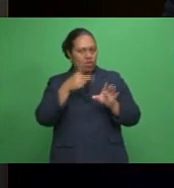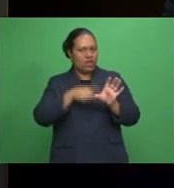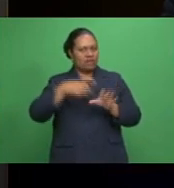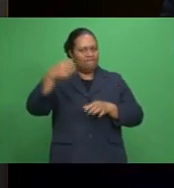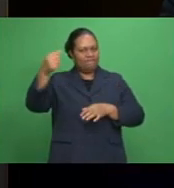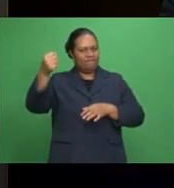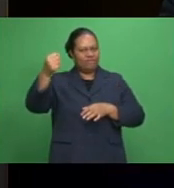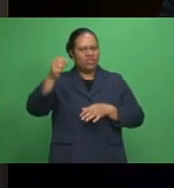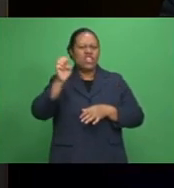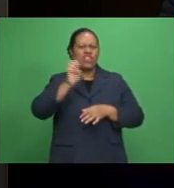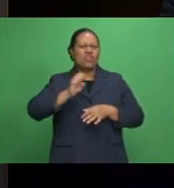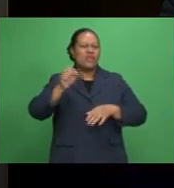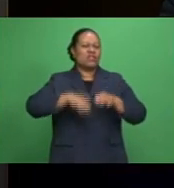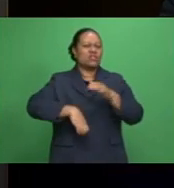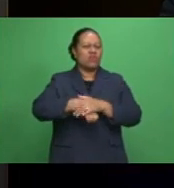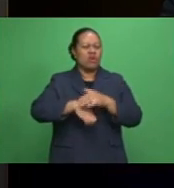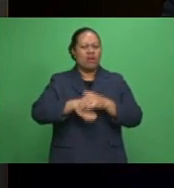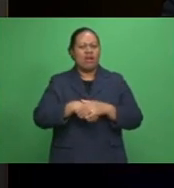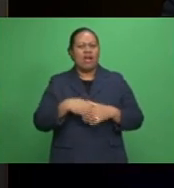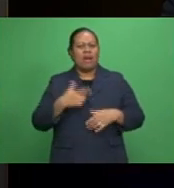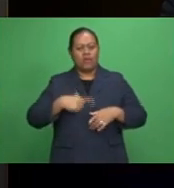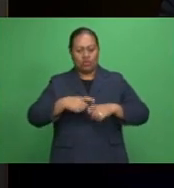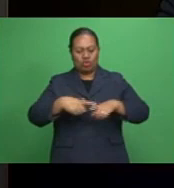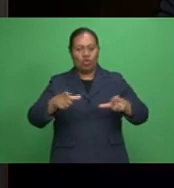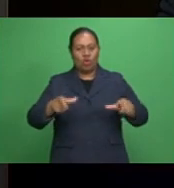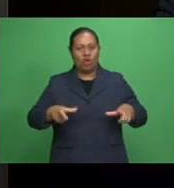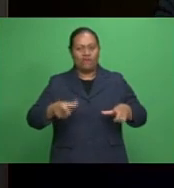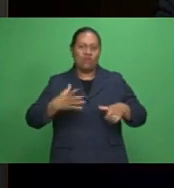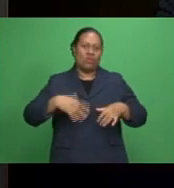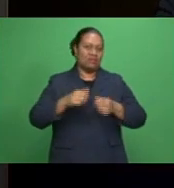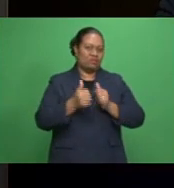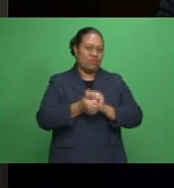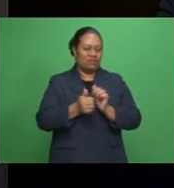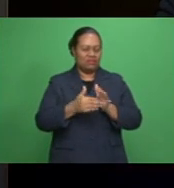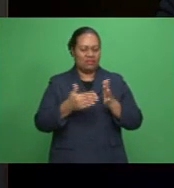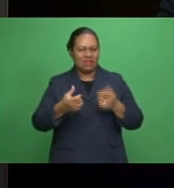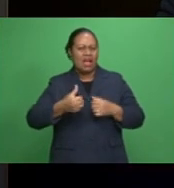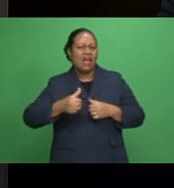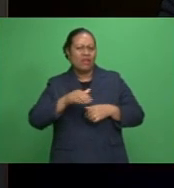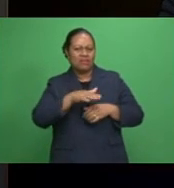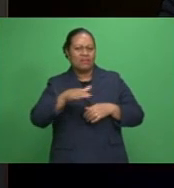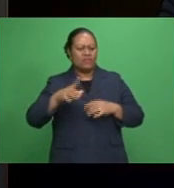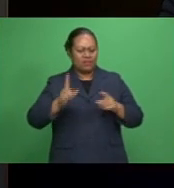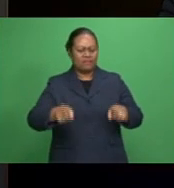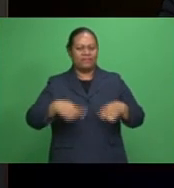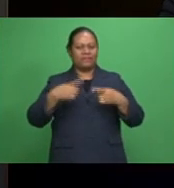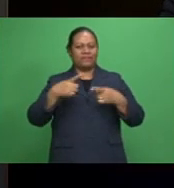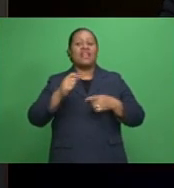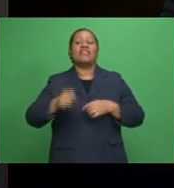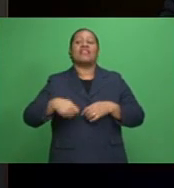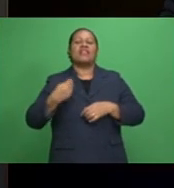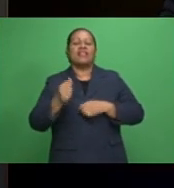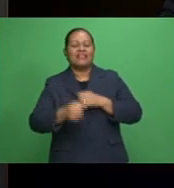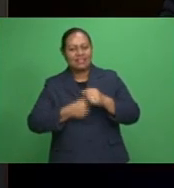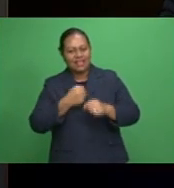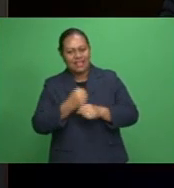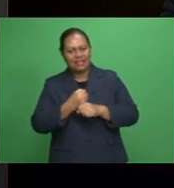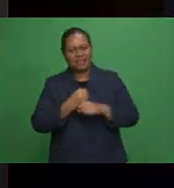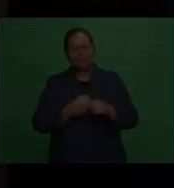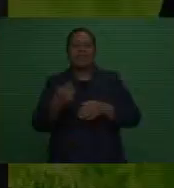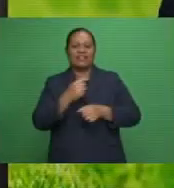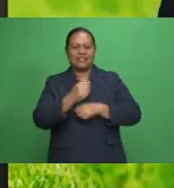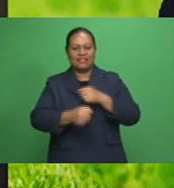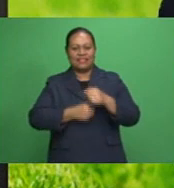football has been overturned by the Court of Arbitration for Sport. This allows the club to compete in next season's Elite Champions League